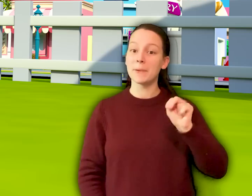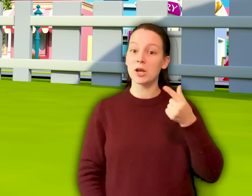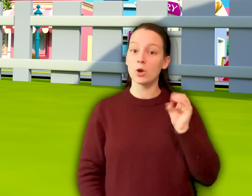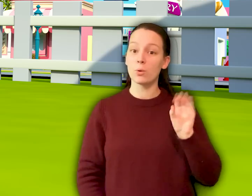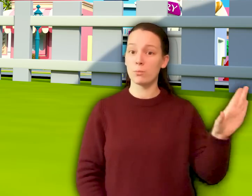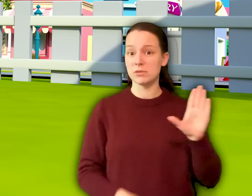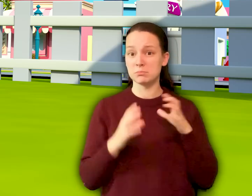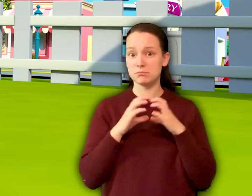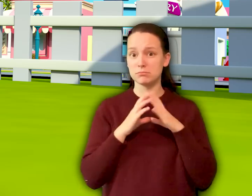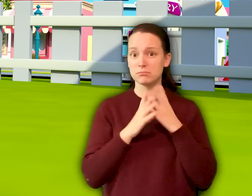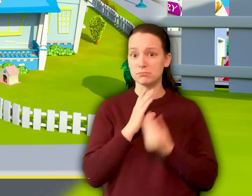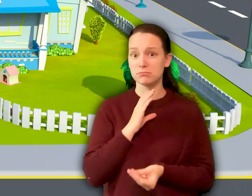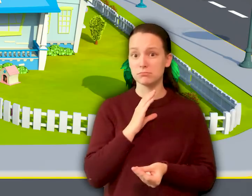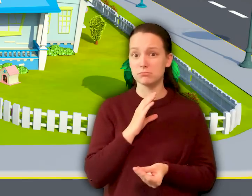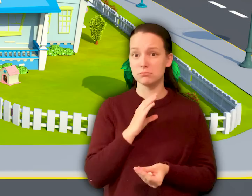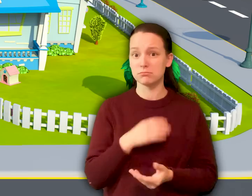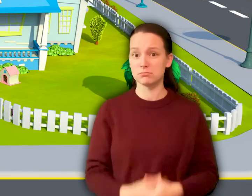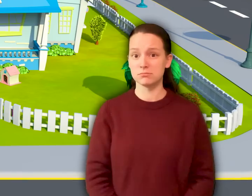Bingo's ball is